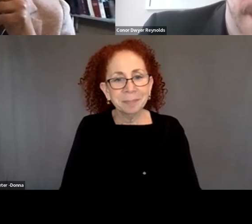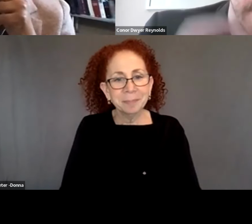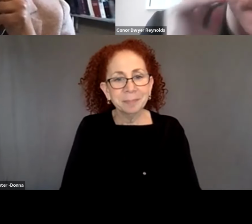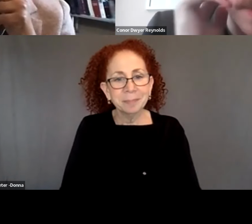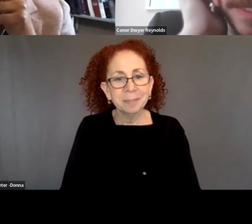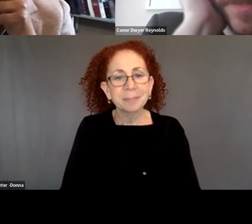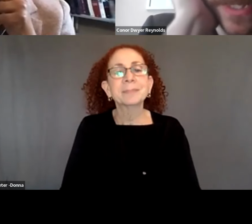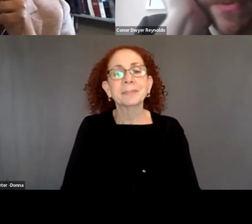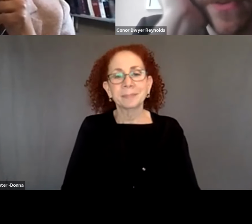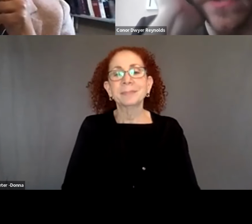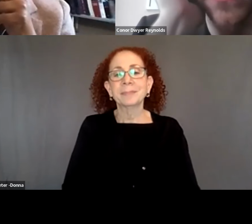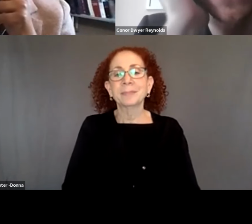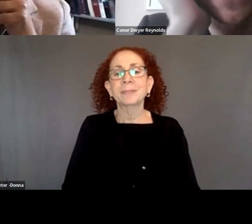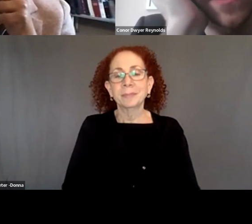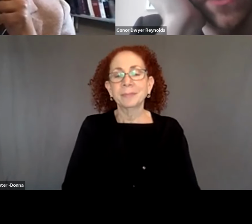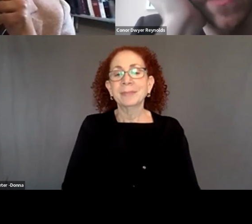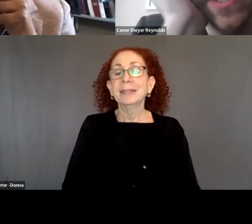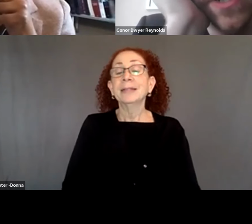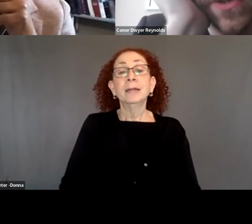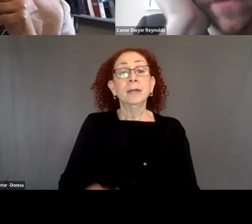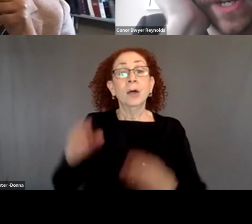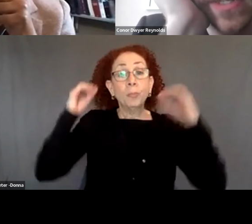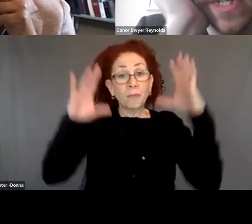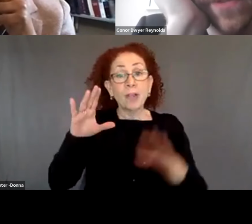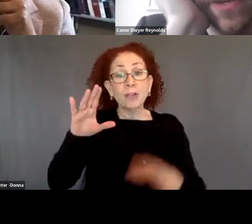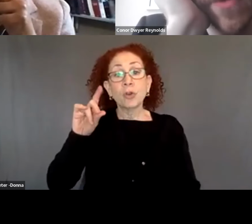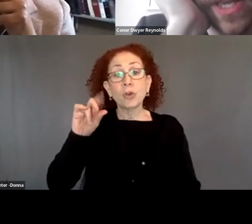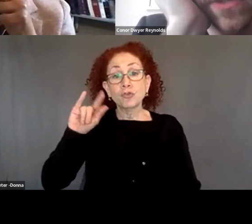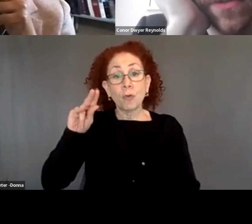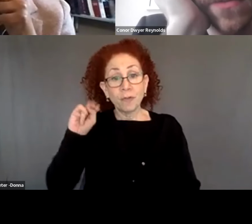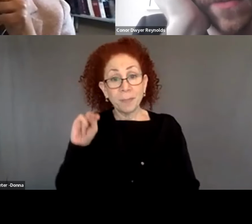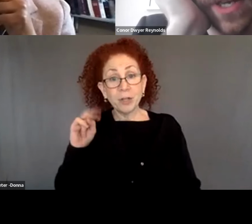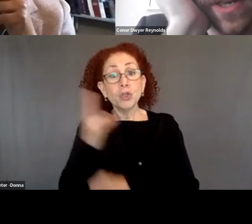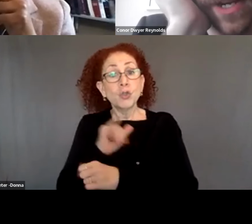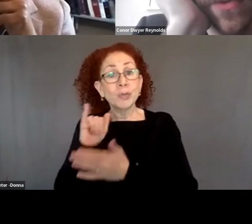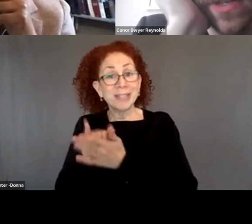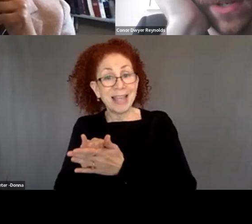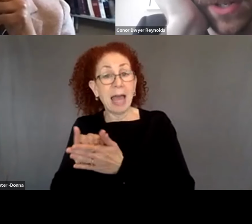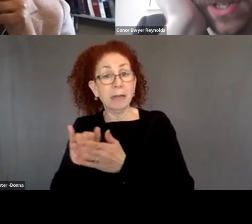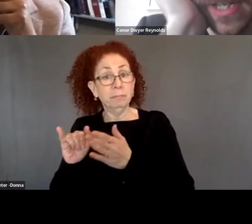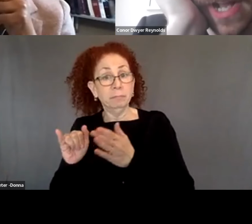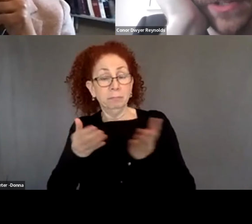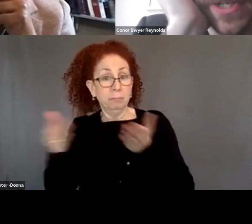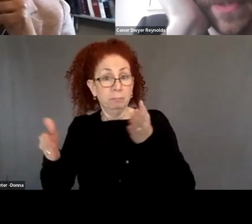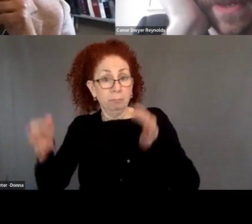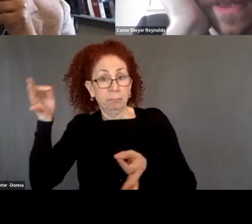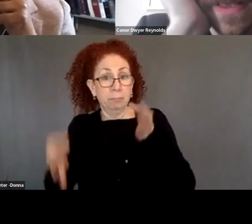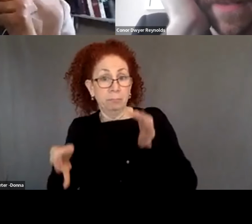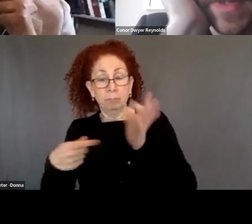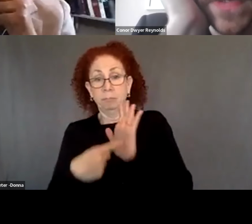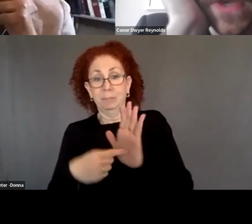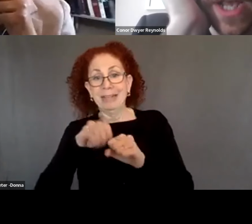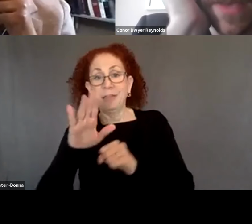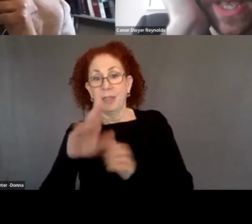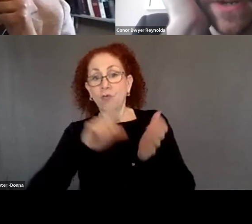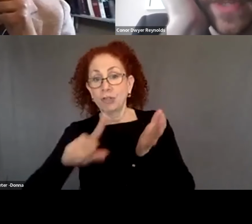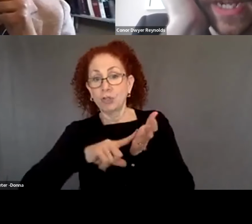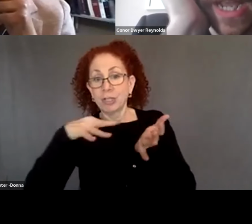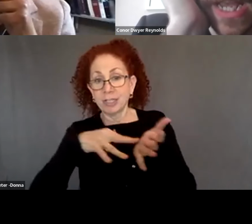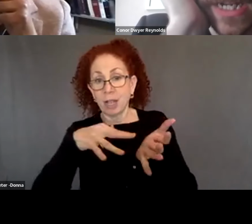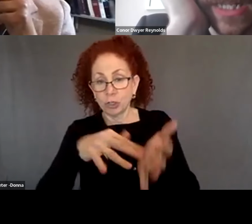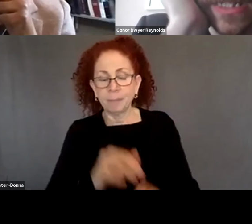v. Berryhill is something that Professor Dorfman contributed to in very significant ways through their research and scholarship. And so coming